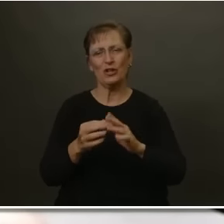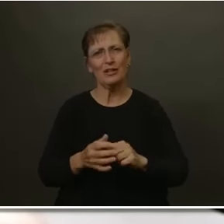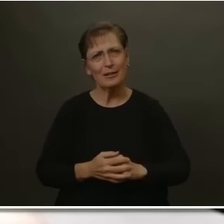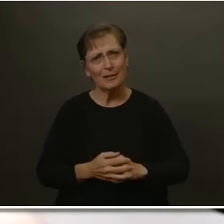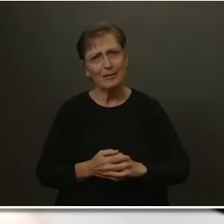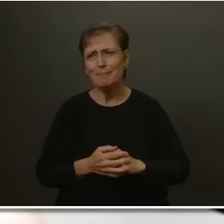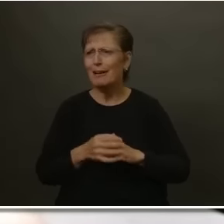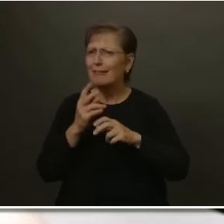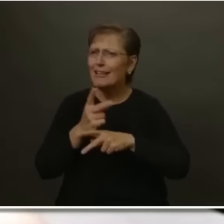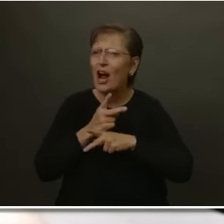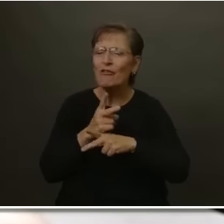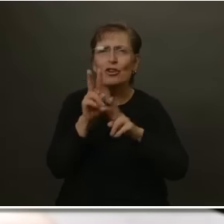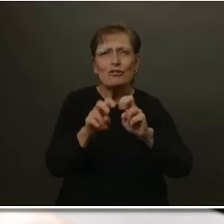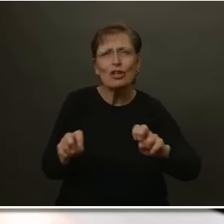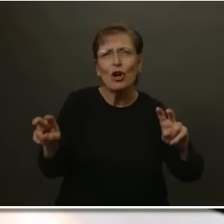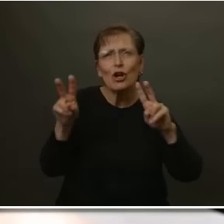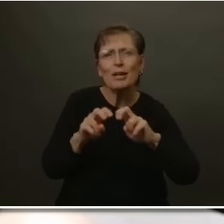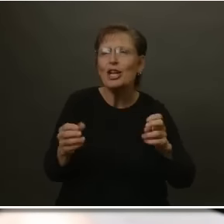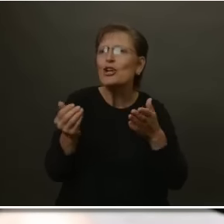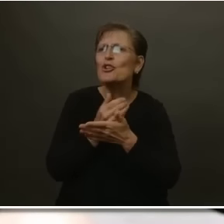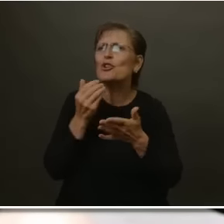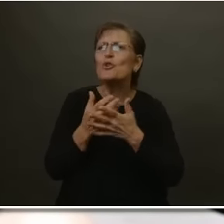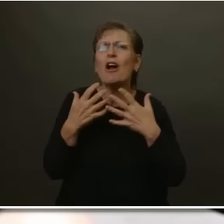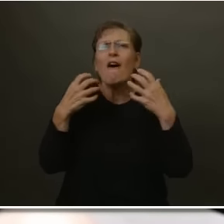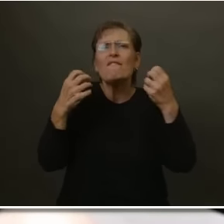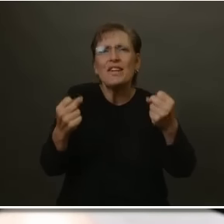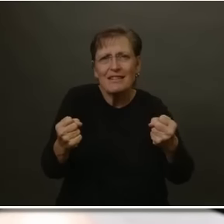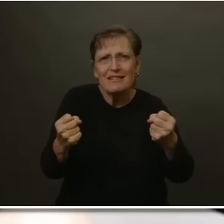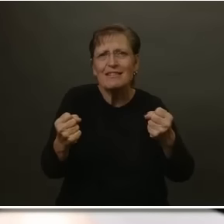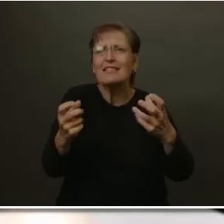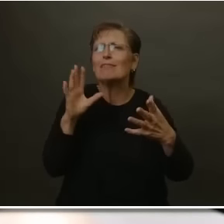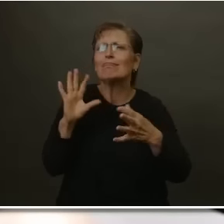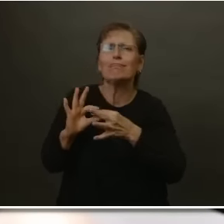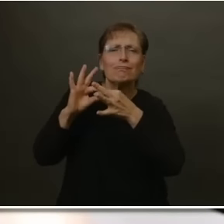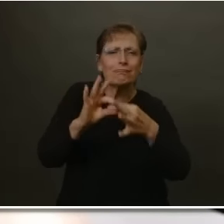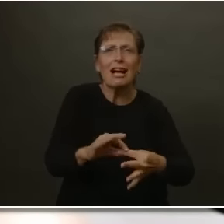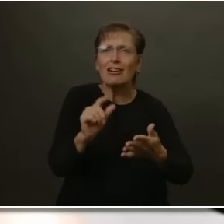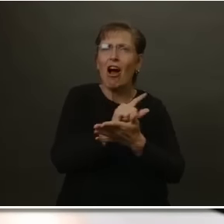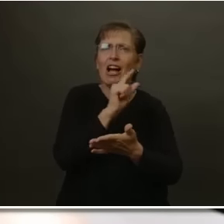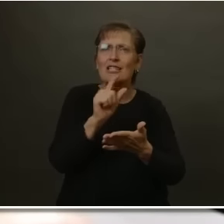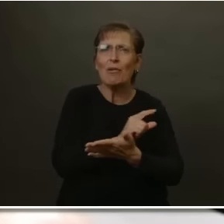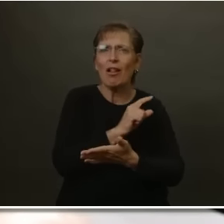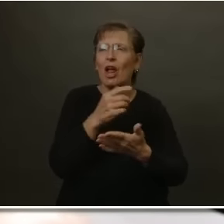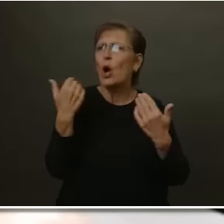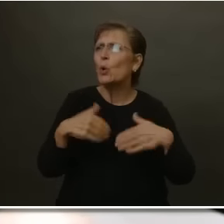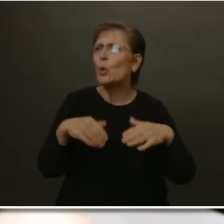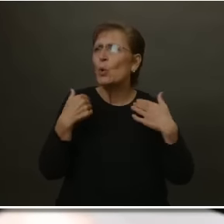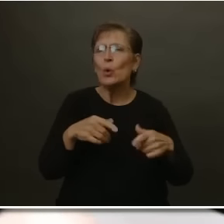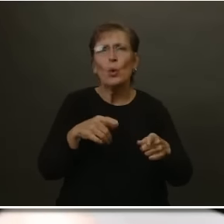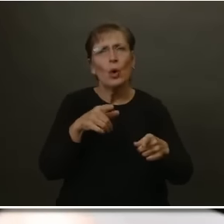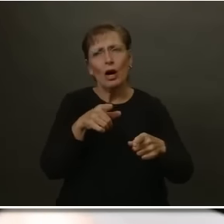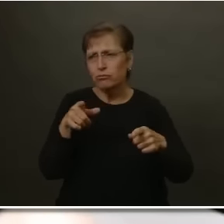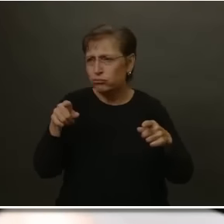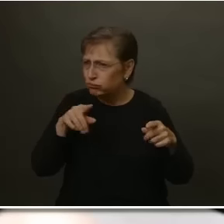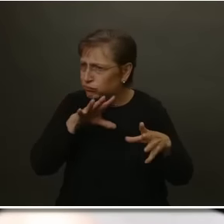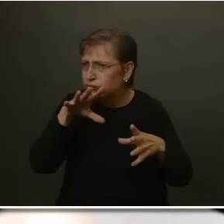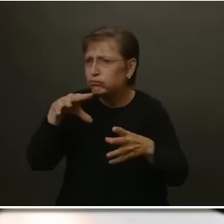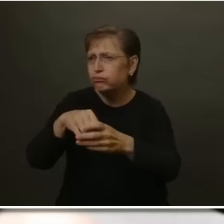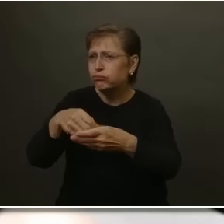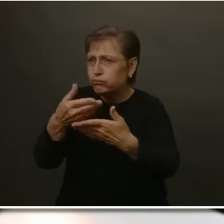discernment and renewed confidence founded in the gospel are so much needed by all